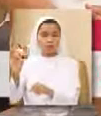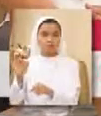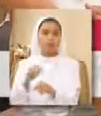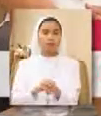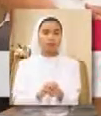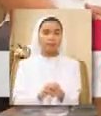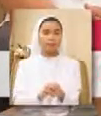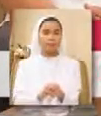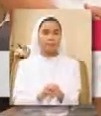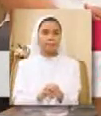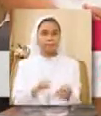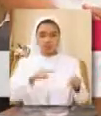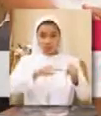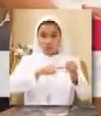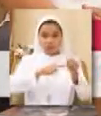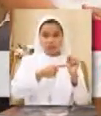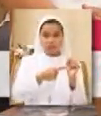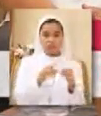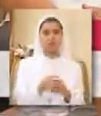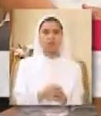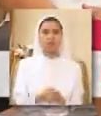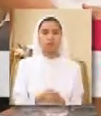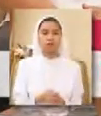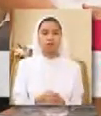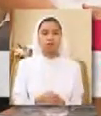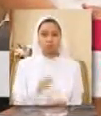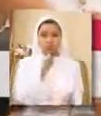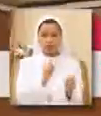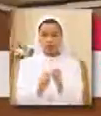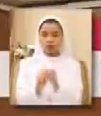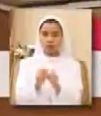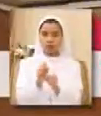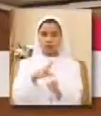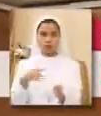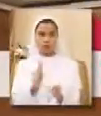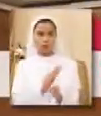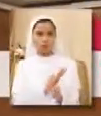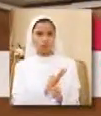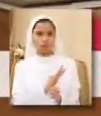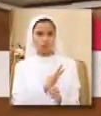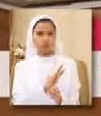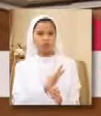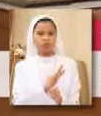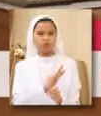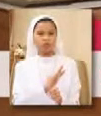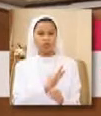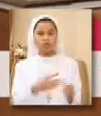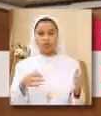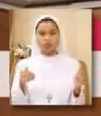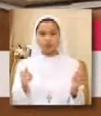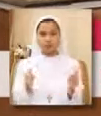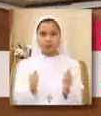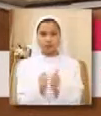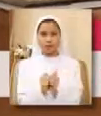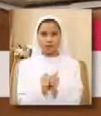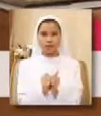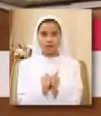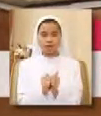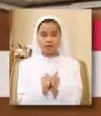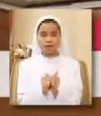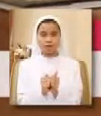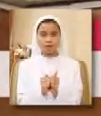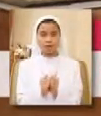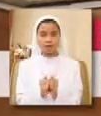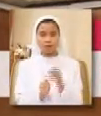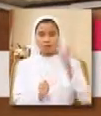1999. That's when I came here. Started, yes. So we were under the auspices, as it were,